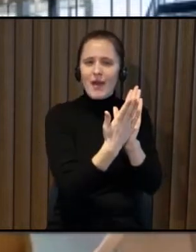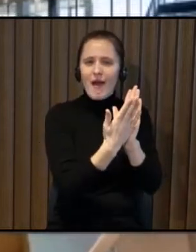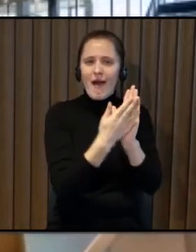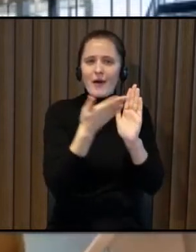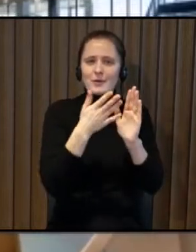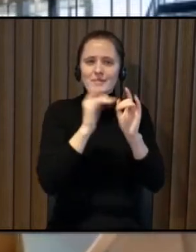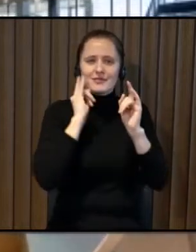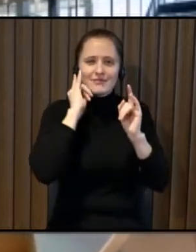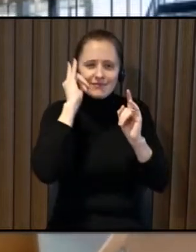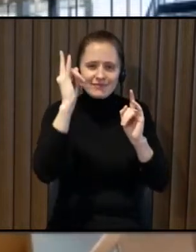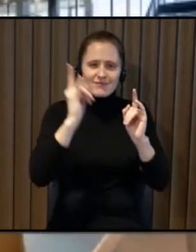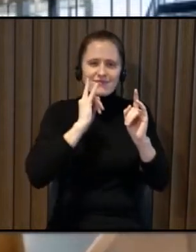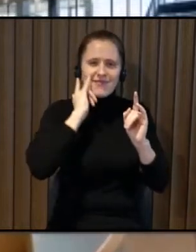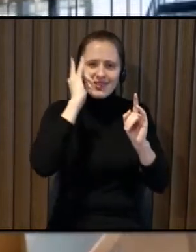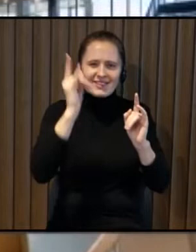loudspeaker